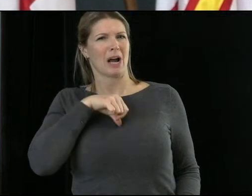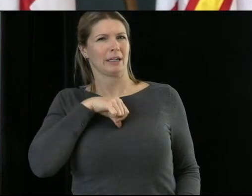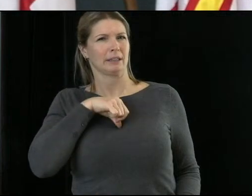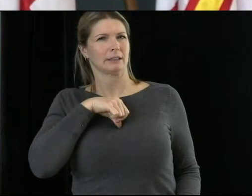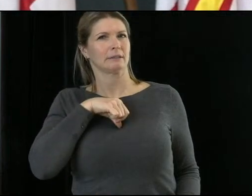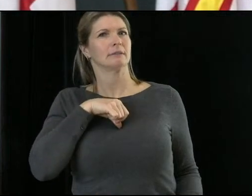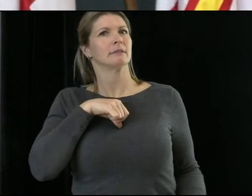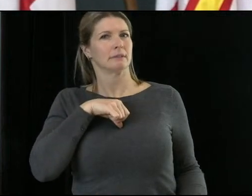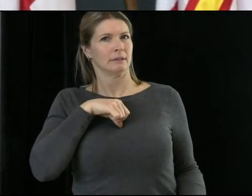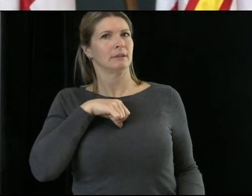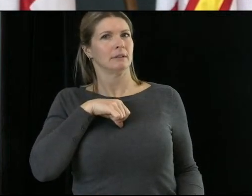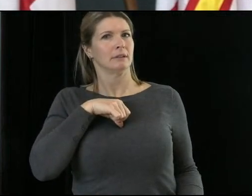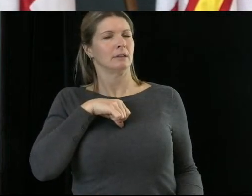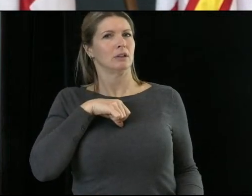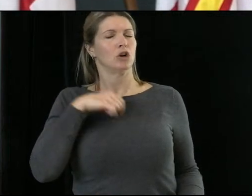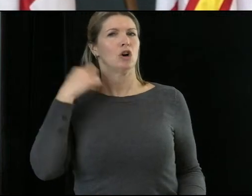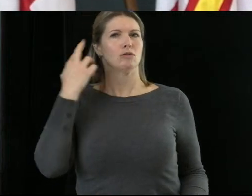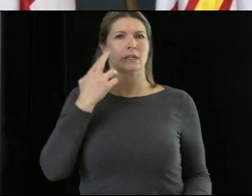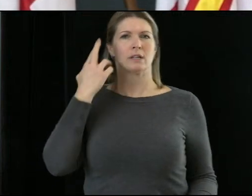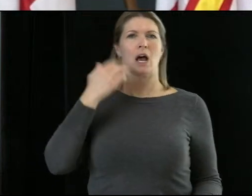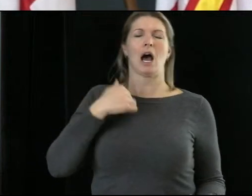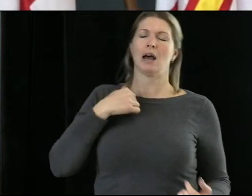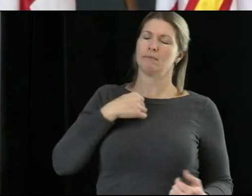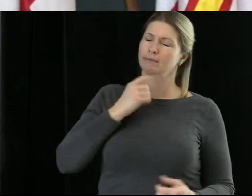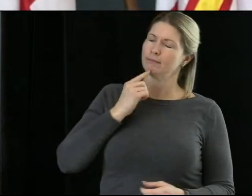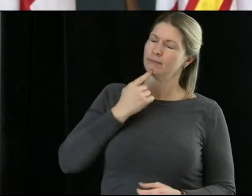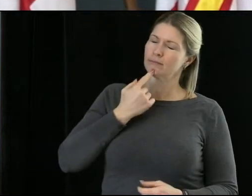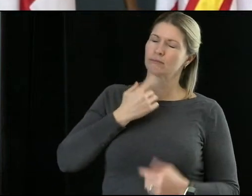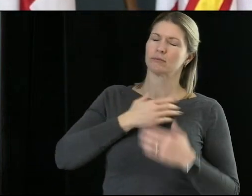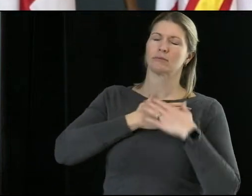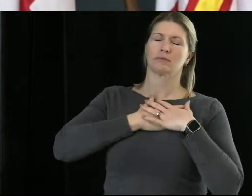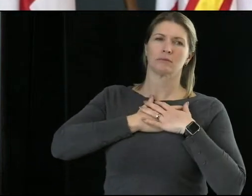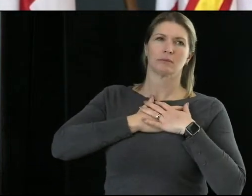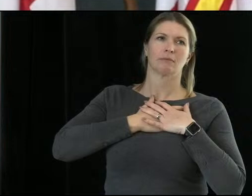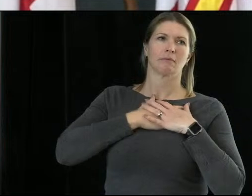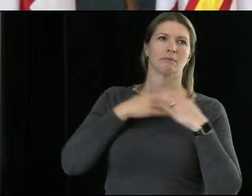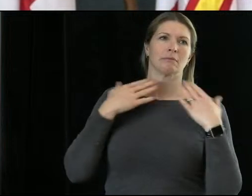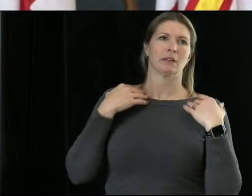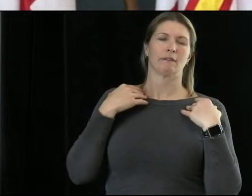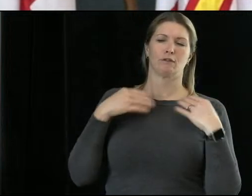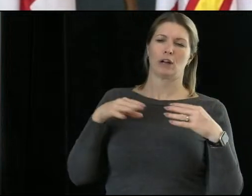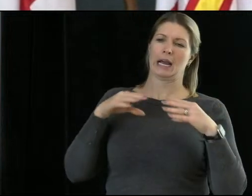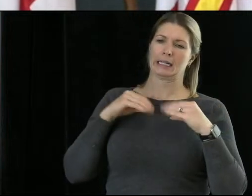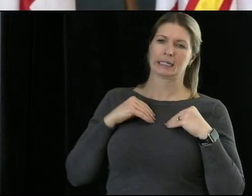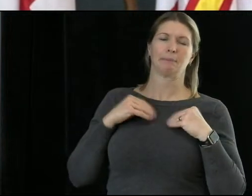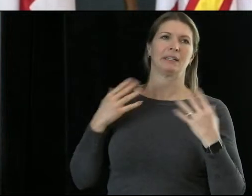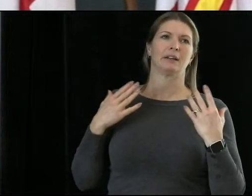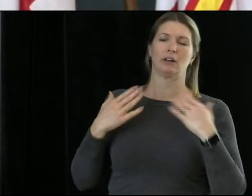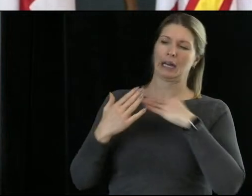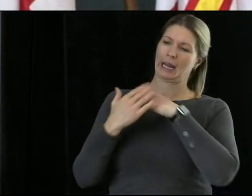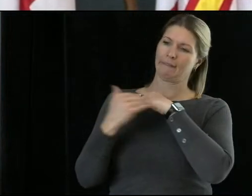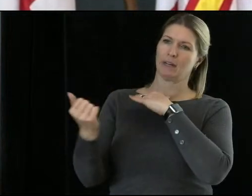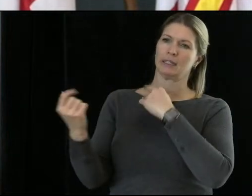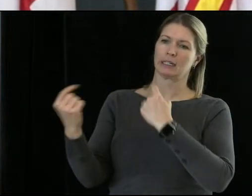why I'm profoundly grateful, Minister, to be accepted here and invited to speak.